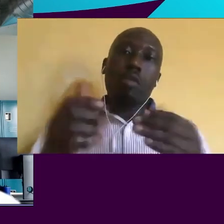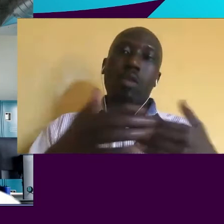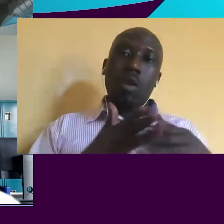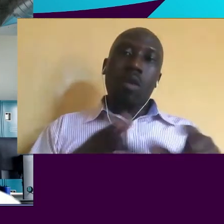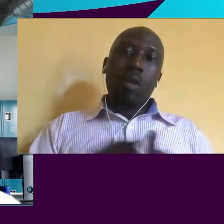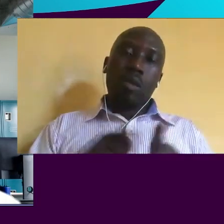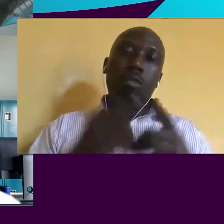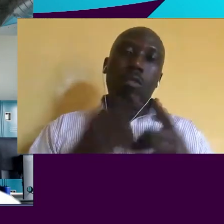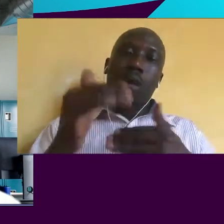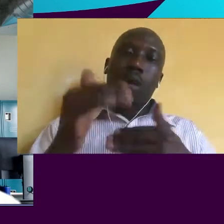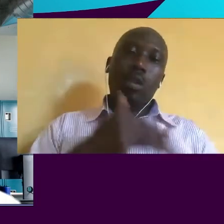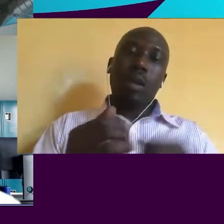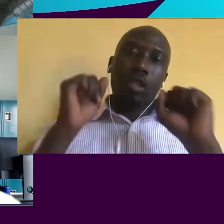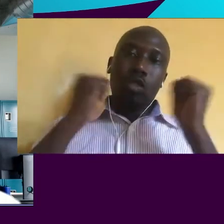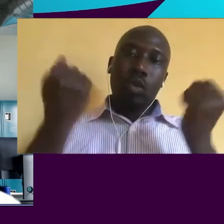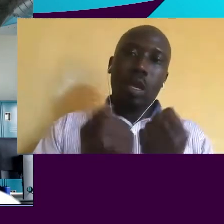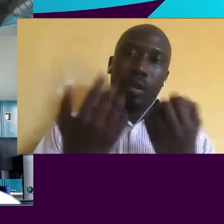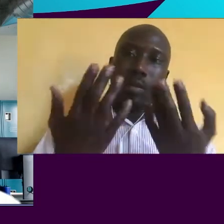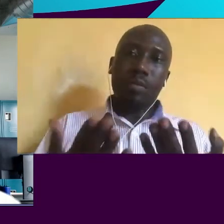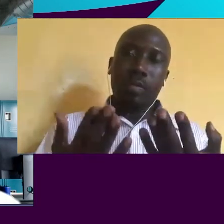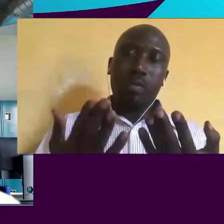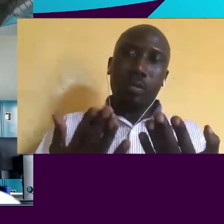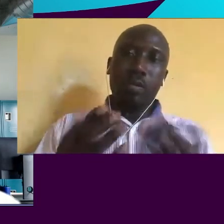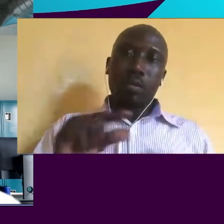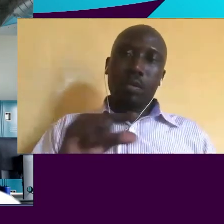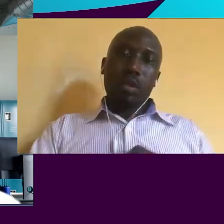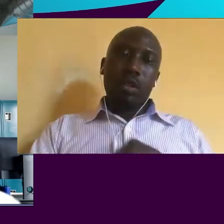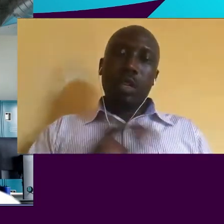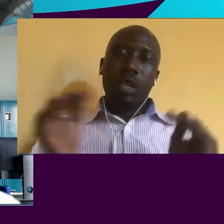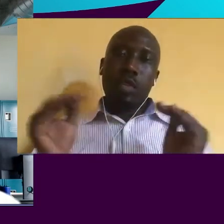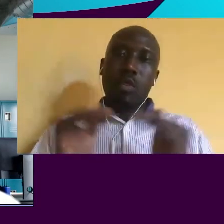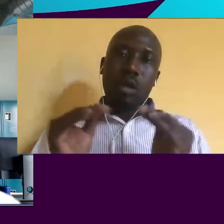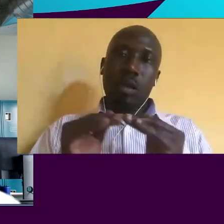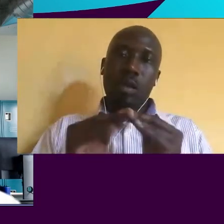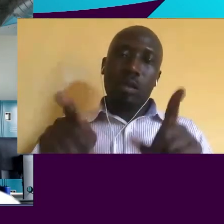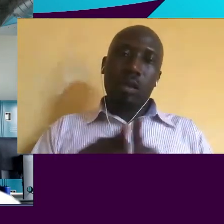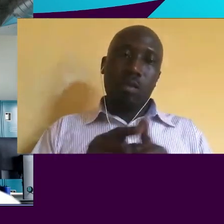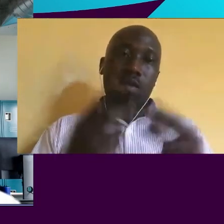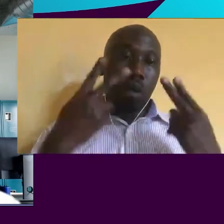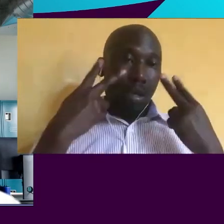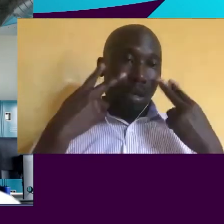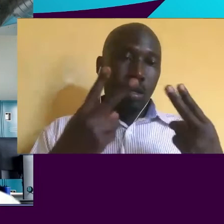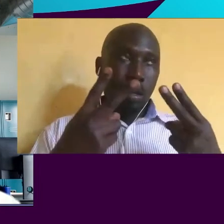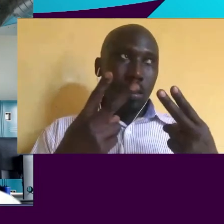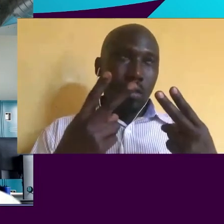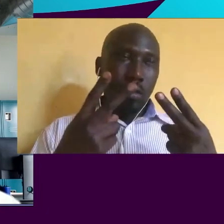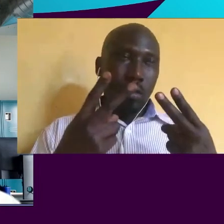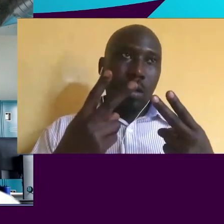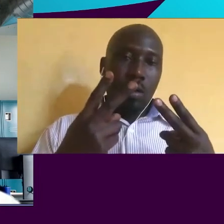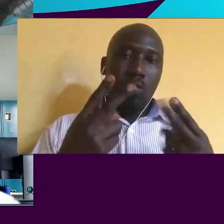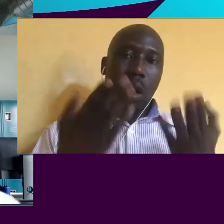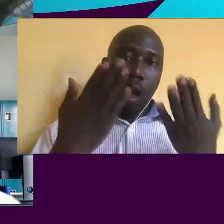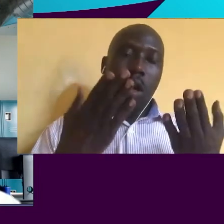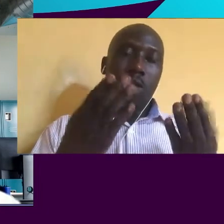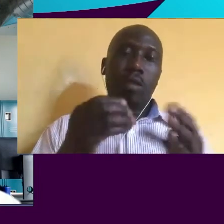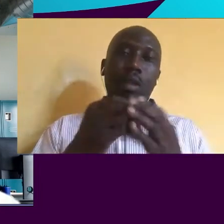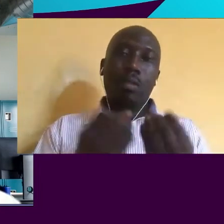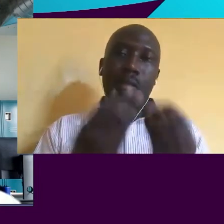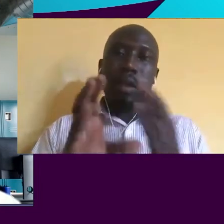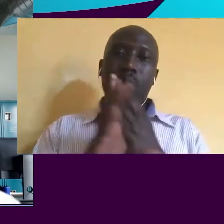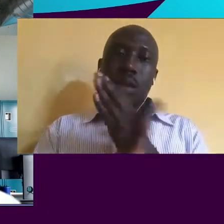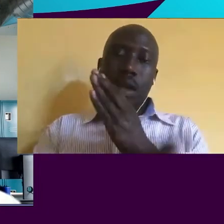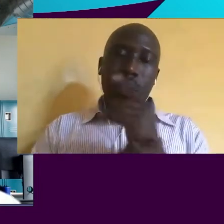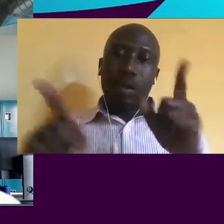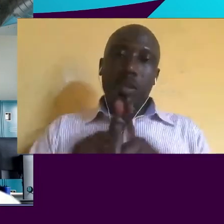societies. Gender inequalities, we realize, however, do persist in many countries, and it's not just in